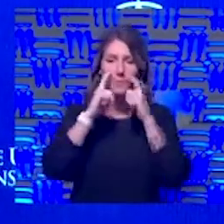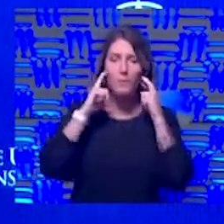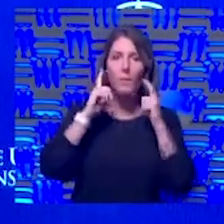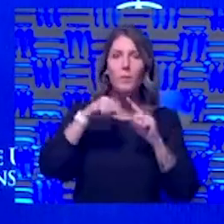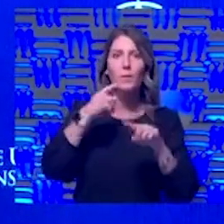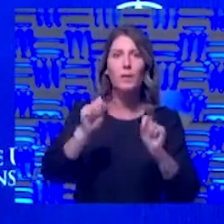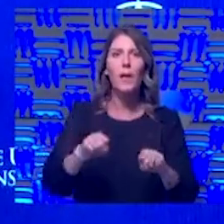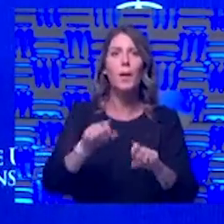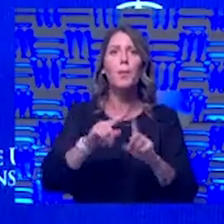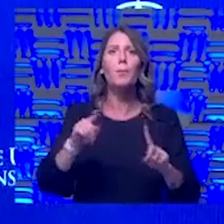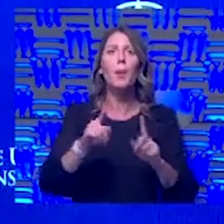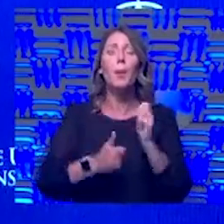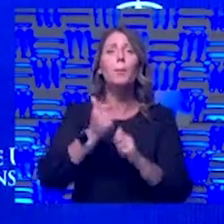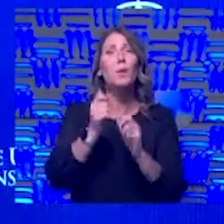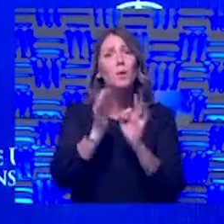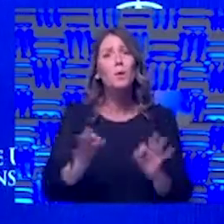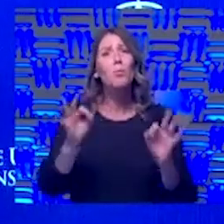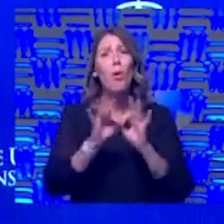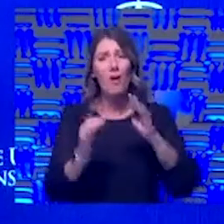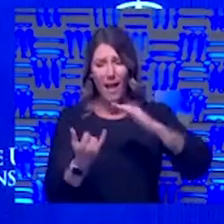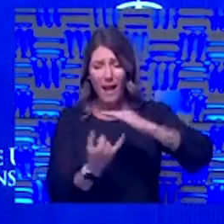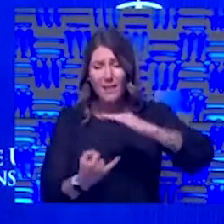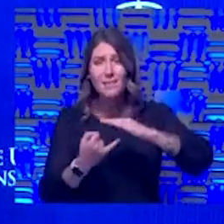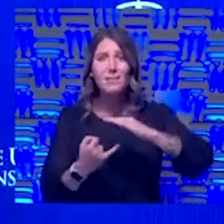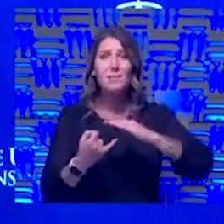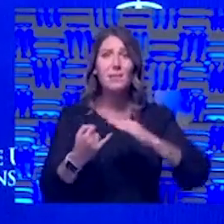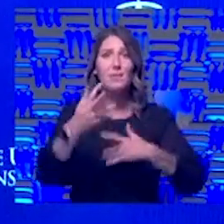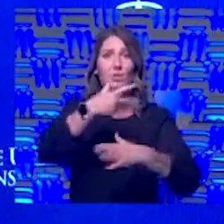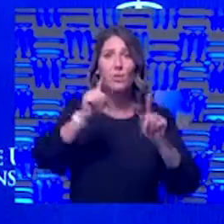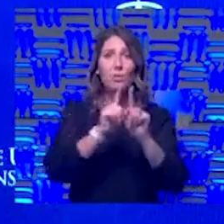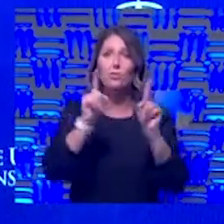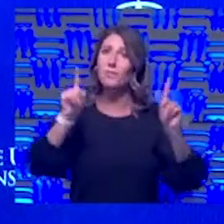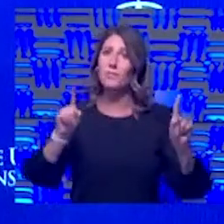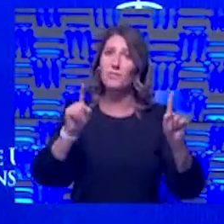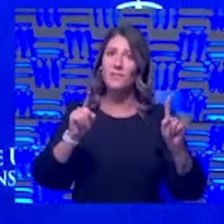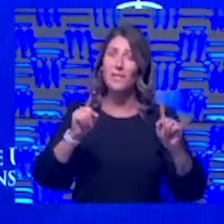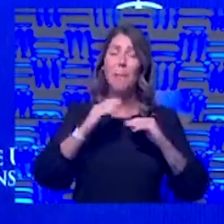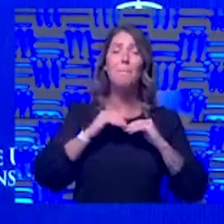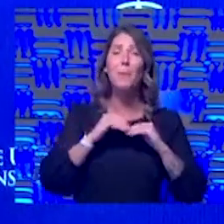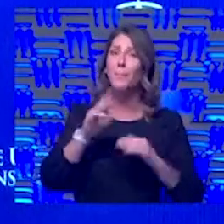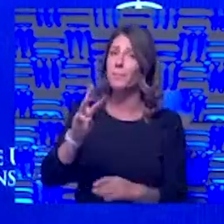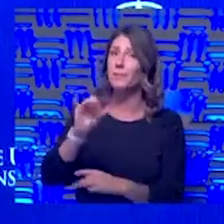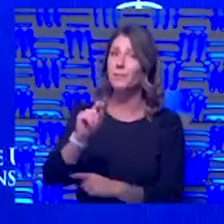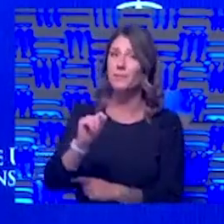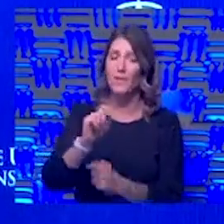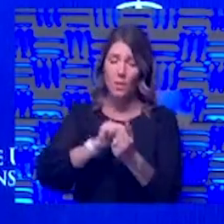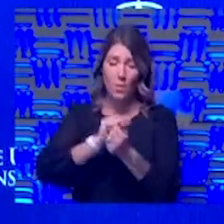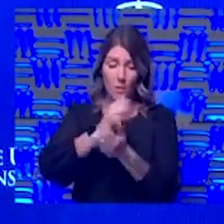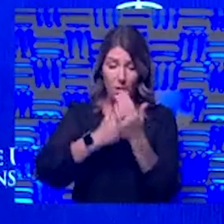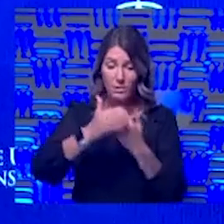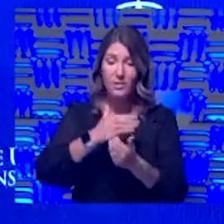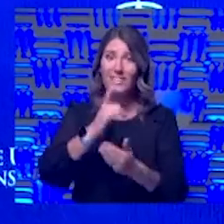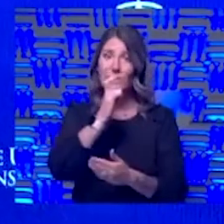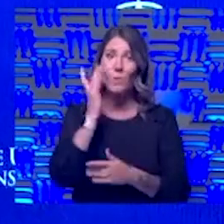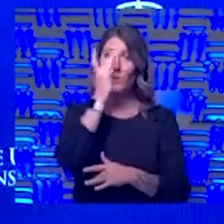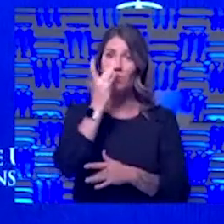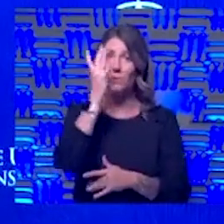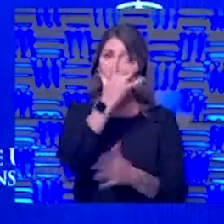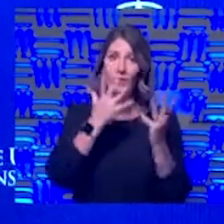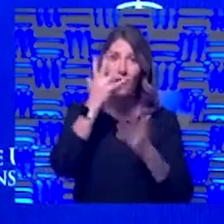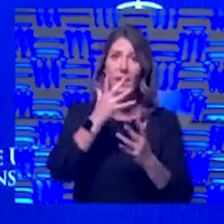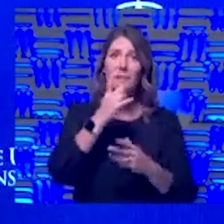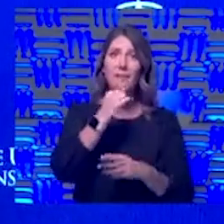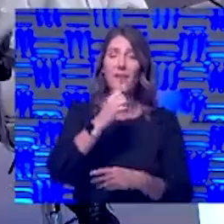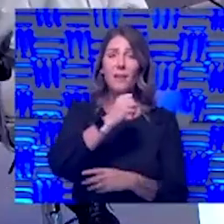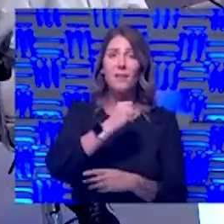most importantly, isolate, use social distancing of at least 6 feet, wash your hands, don't touch your face, ask everybody around you to cough